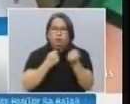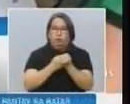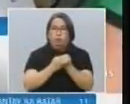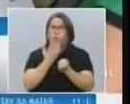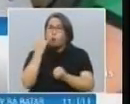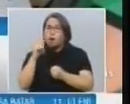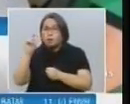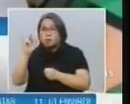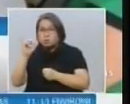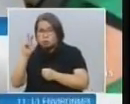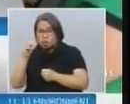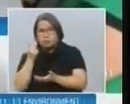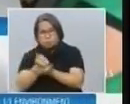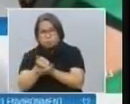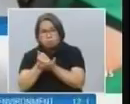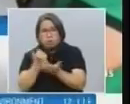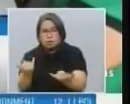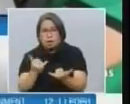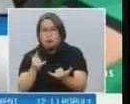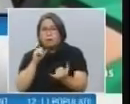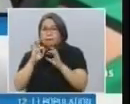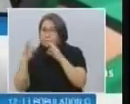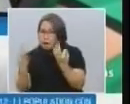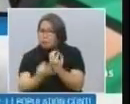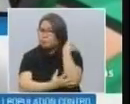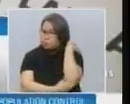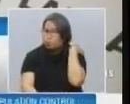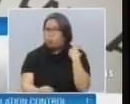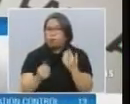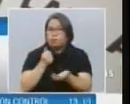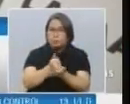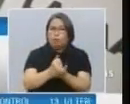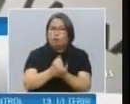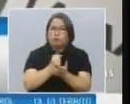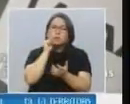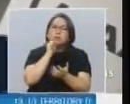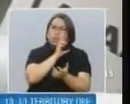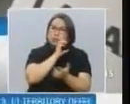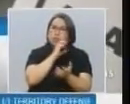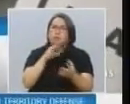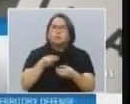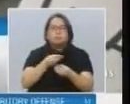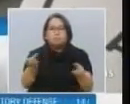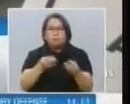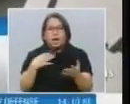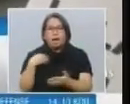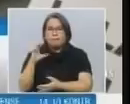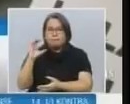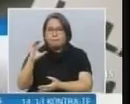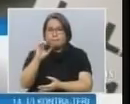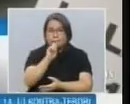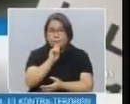families and senior citizens cope up with rising prices. We have distributed unconditional cash